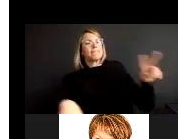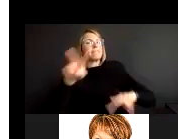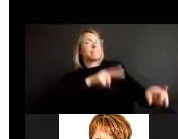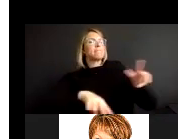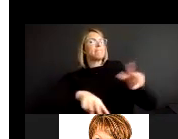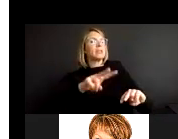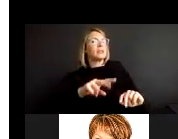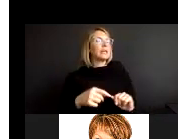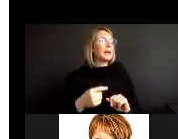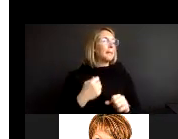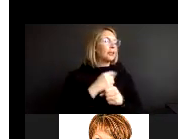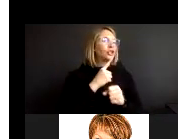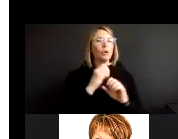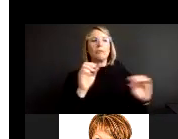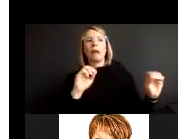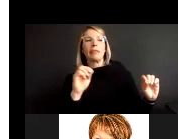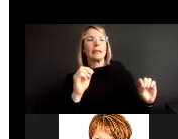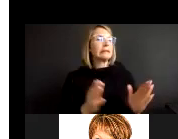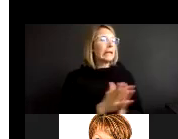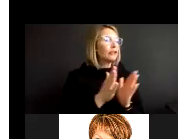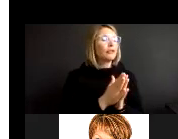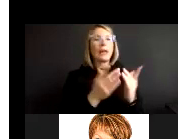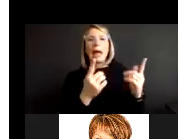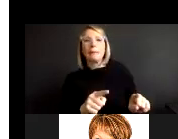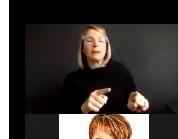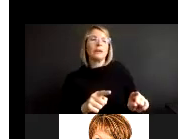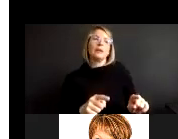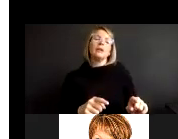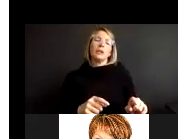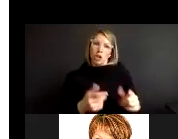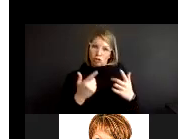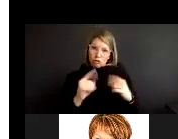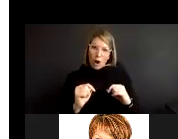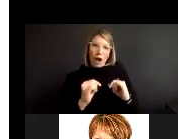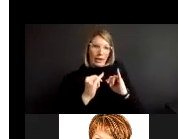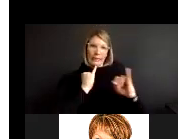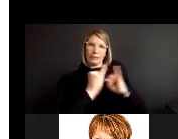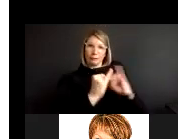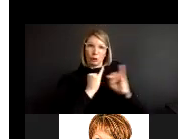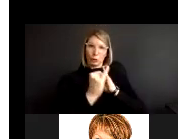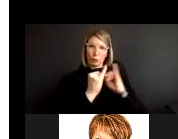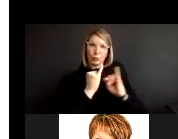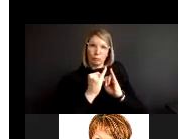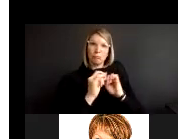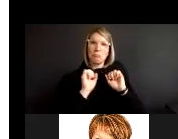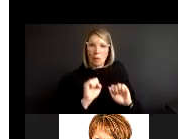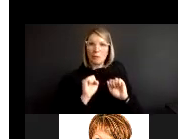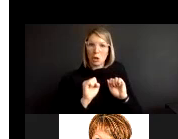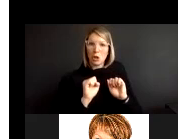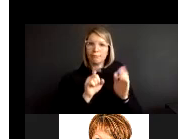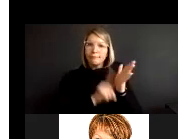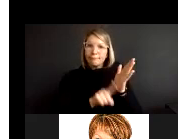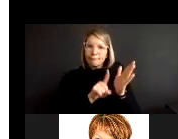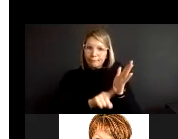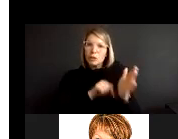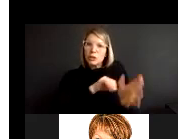activity is suspected. Of course, you're going to interview the adult, and it could include the coordination of a formal capacity assessment, which we'll touch